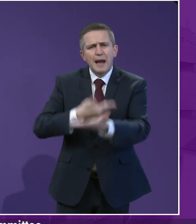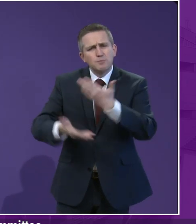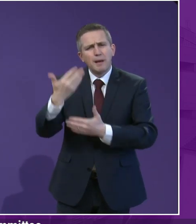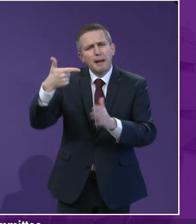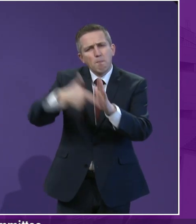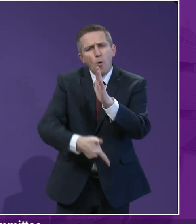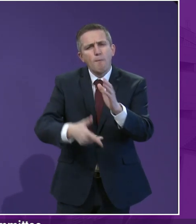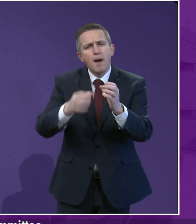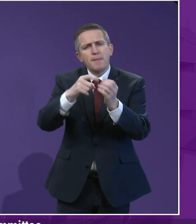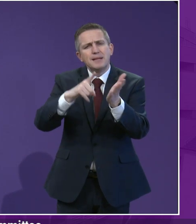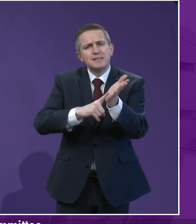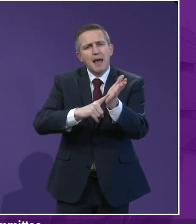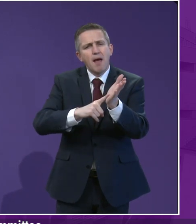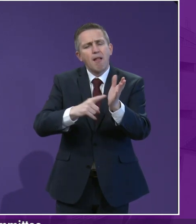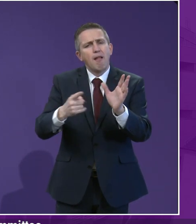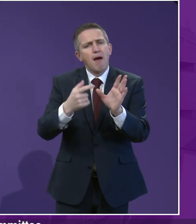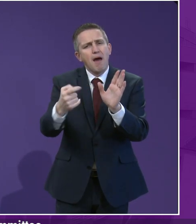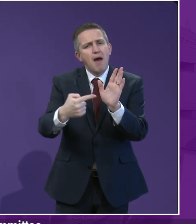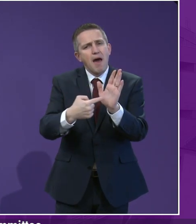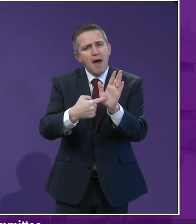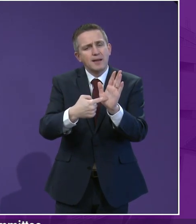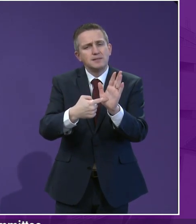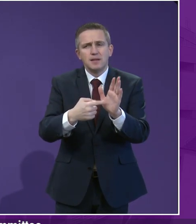inhibited as a result of that.